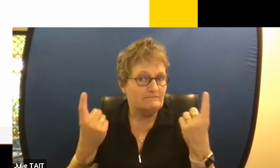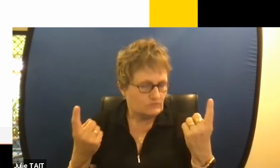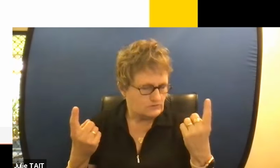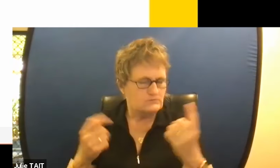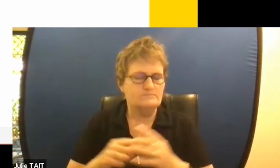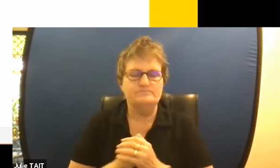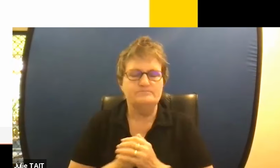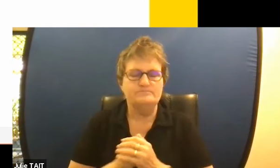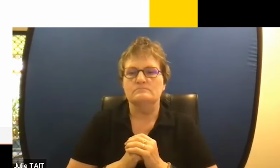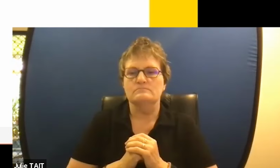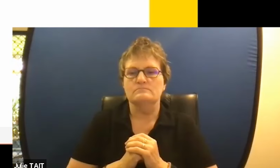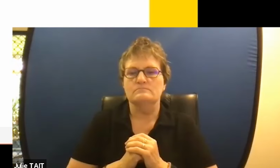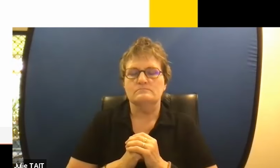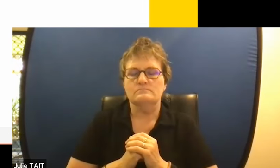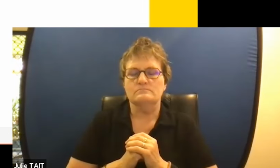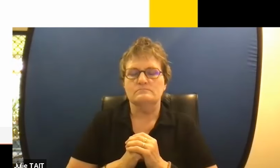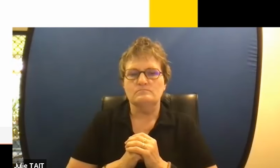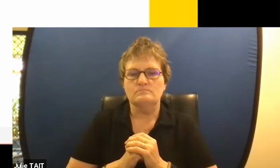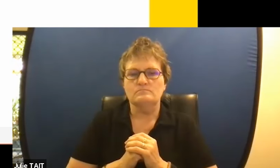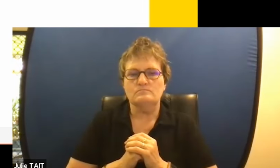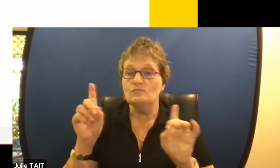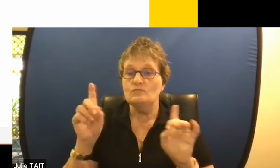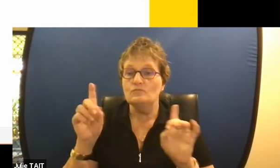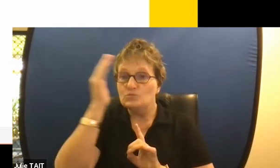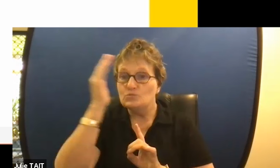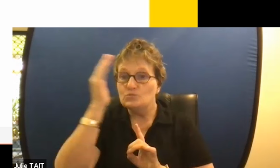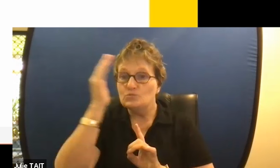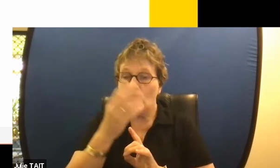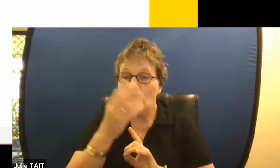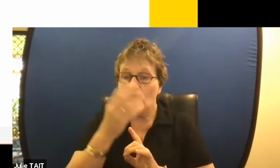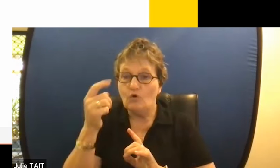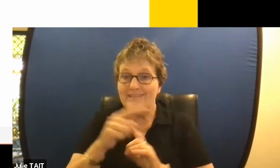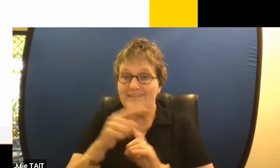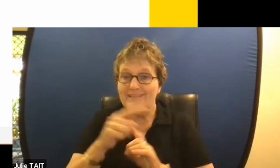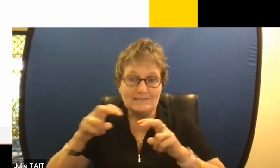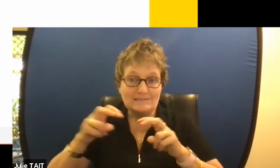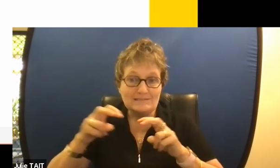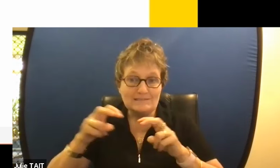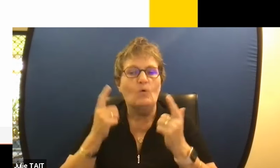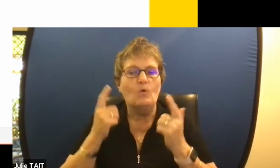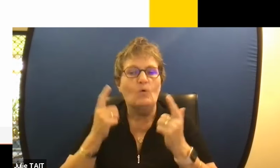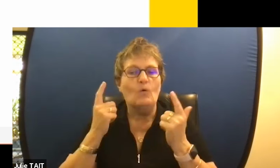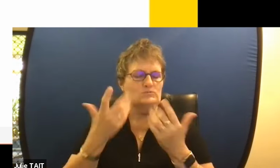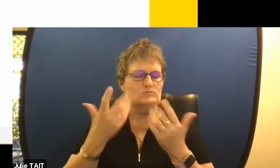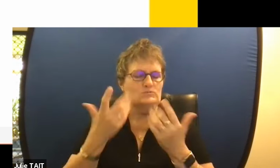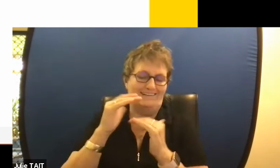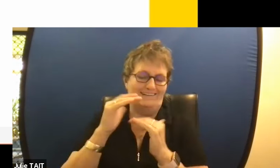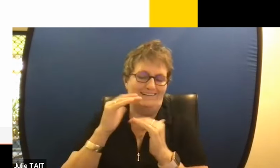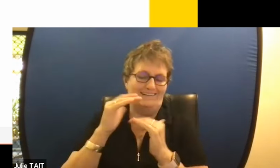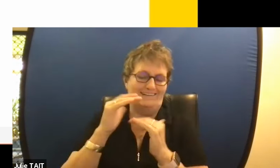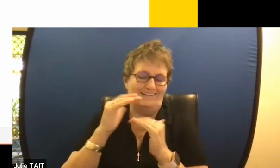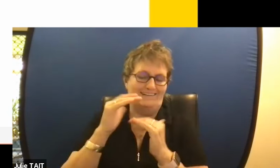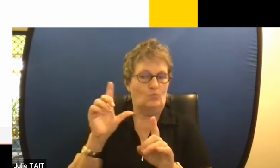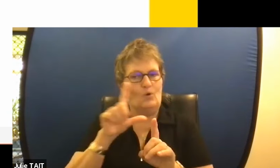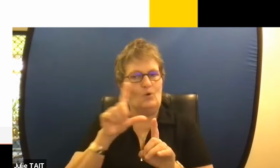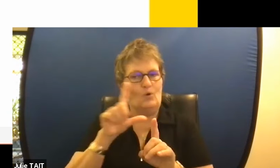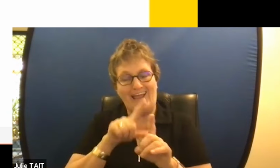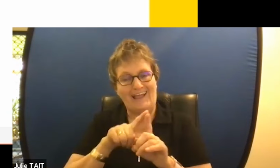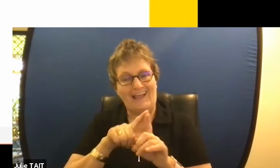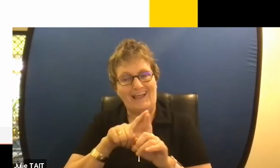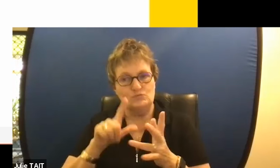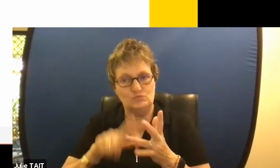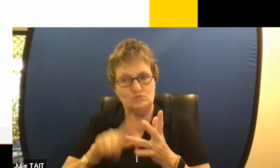different. What do we learn from this? We learn that there are lots of limitations on what we can do. In particular,